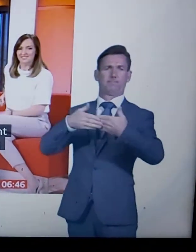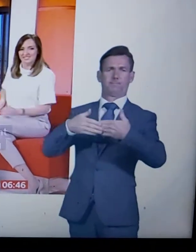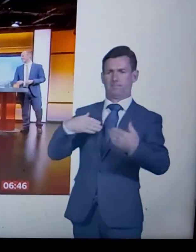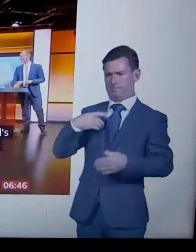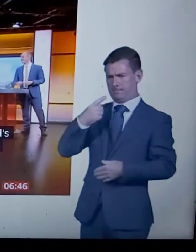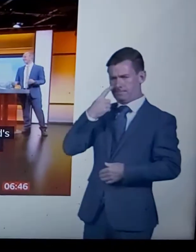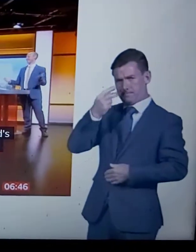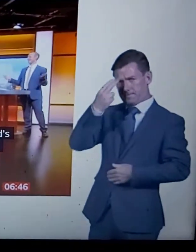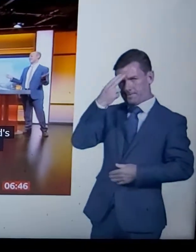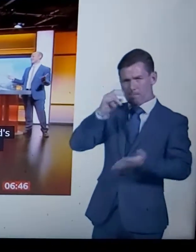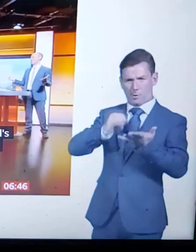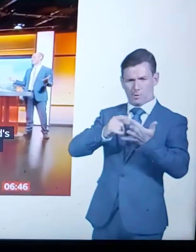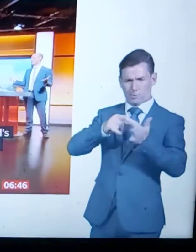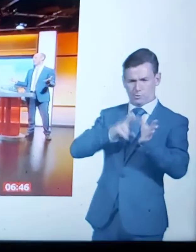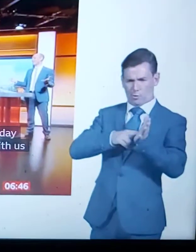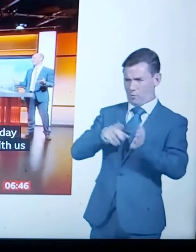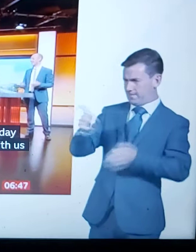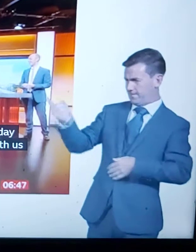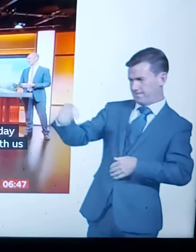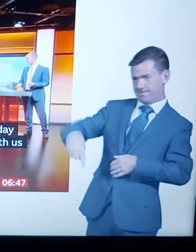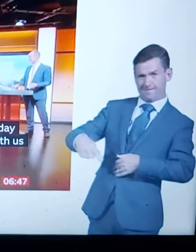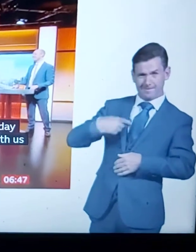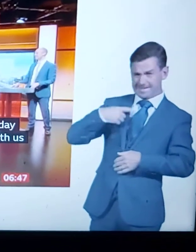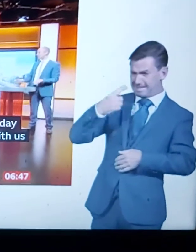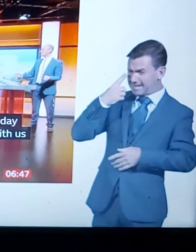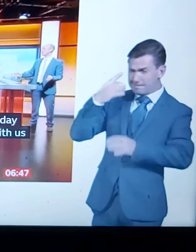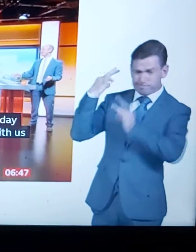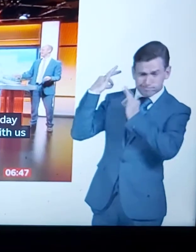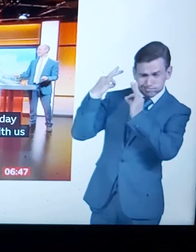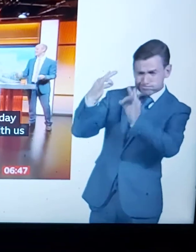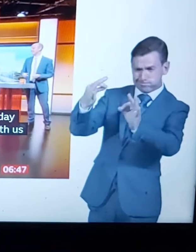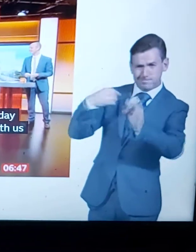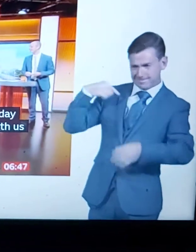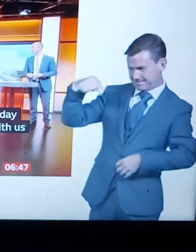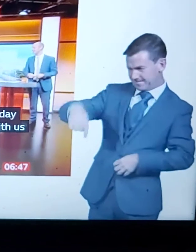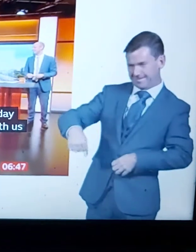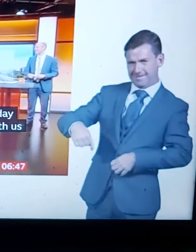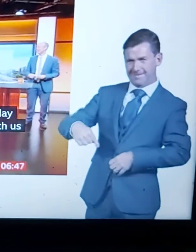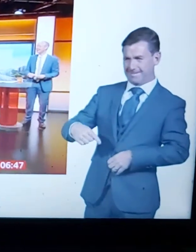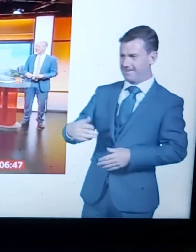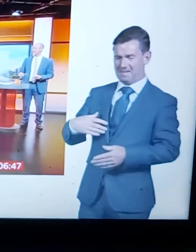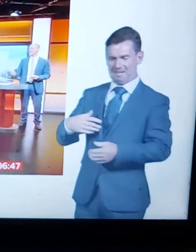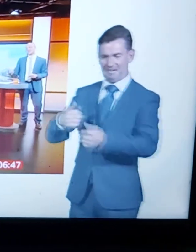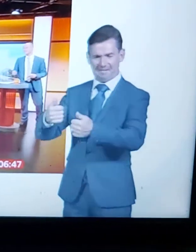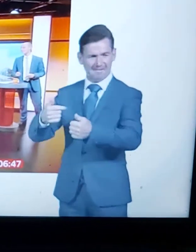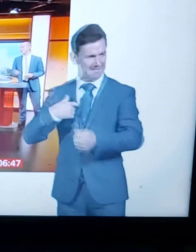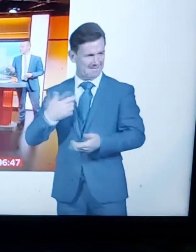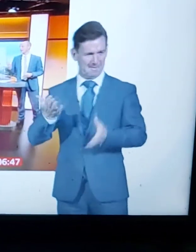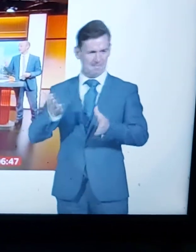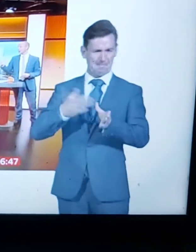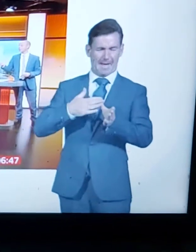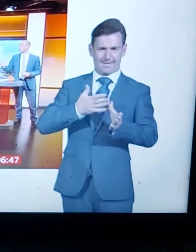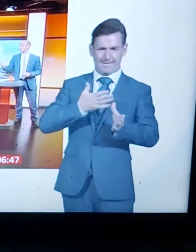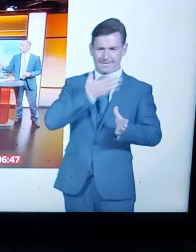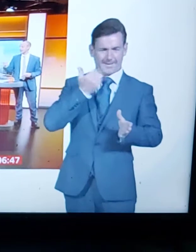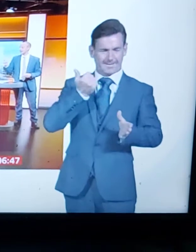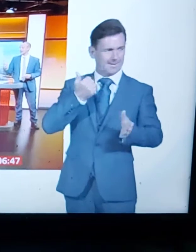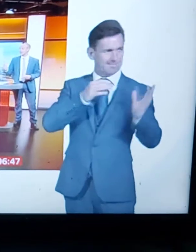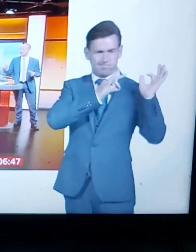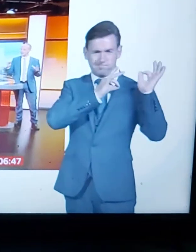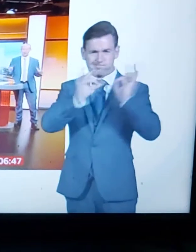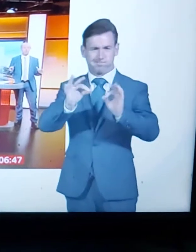actually back in the studio for the first time in months. Good morning. Welcome. You've kept it well. Yeah, it's nice to be back. Yeah, pub